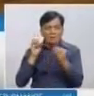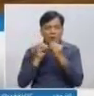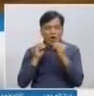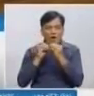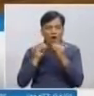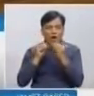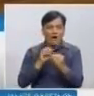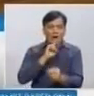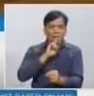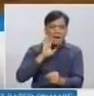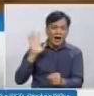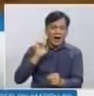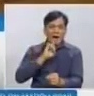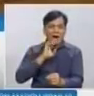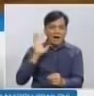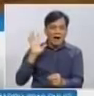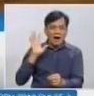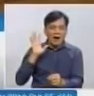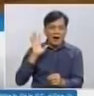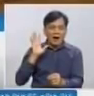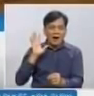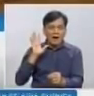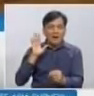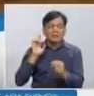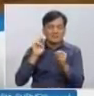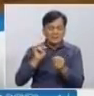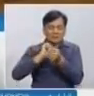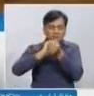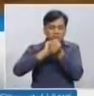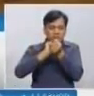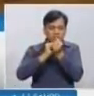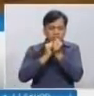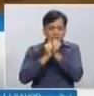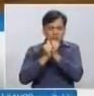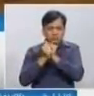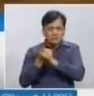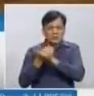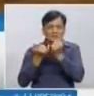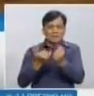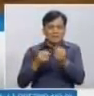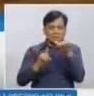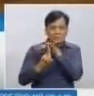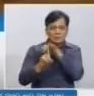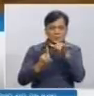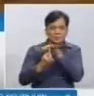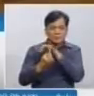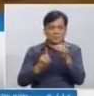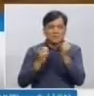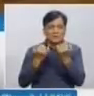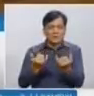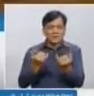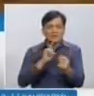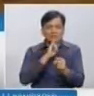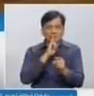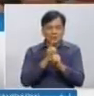more promises. We aim to rectify that derisive observation, and as a matter of fact, we are now